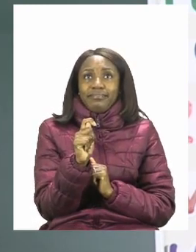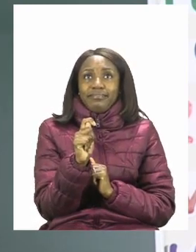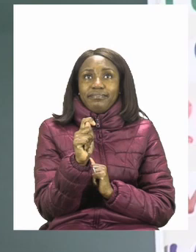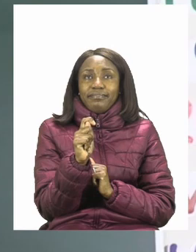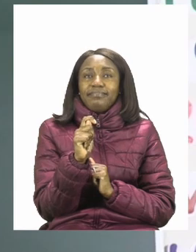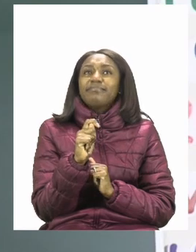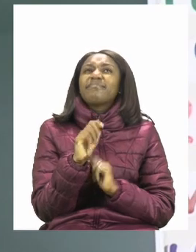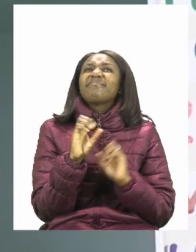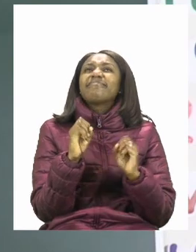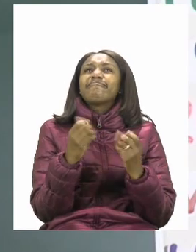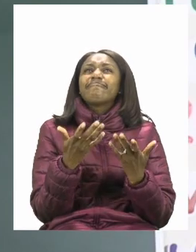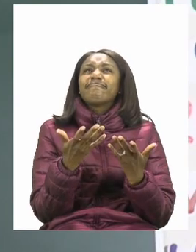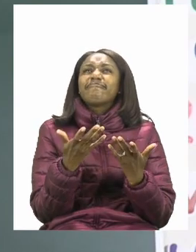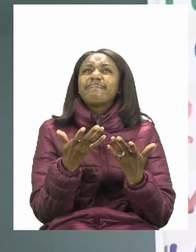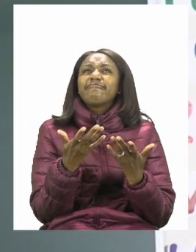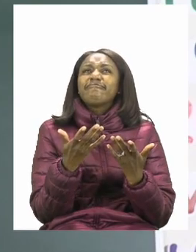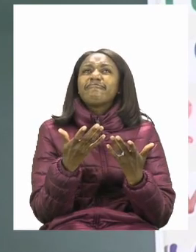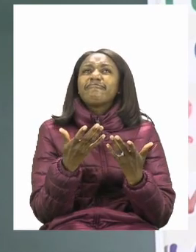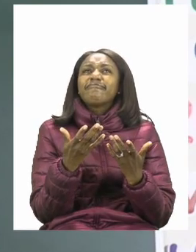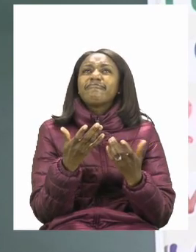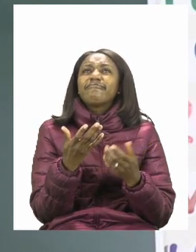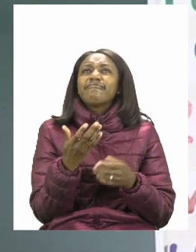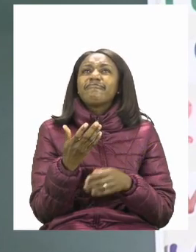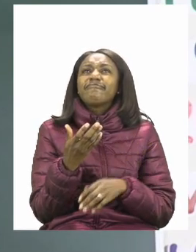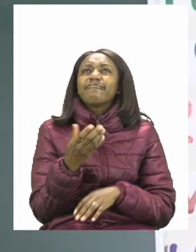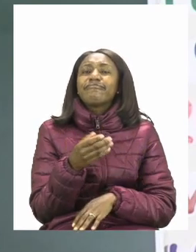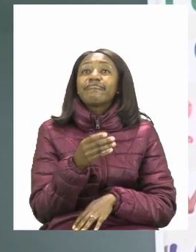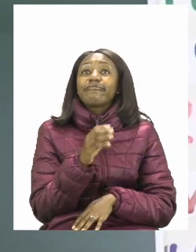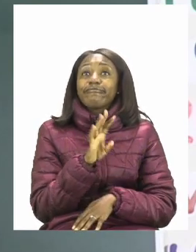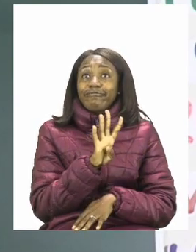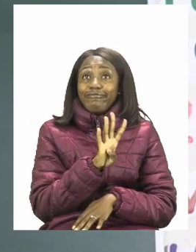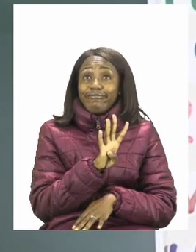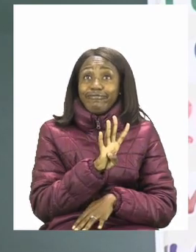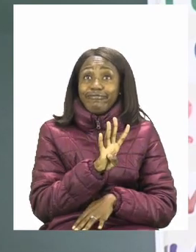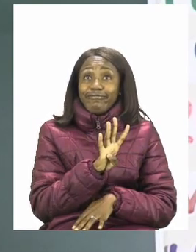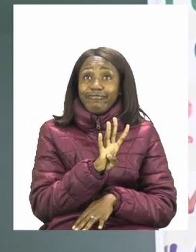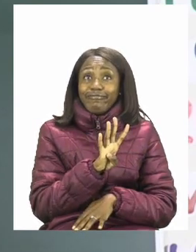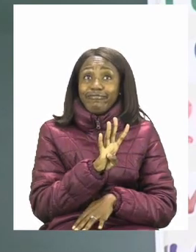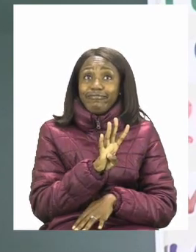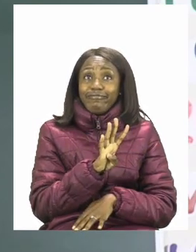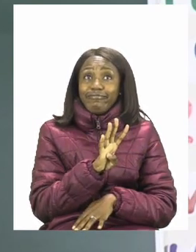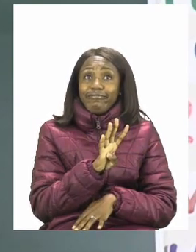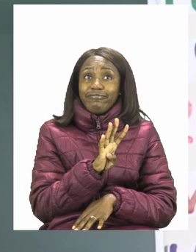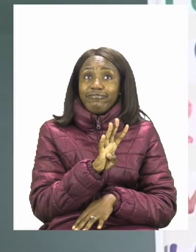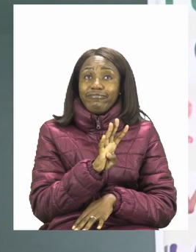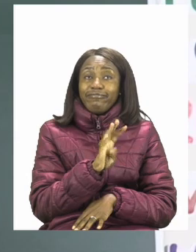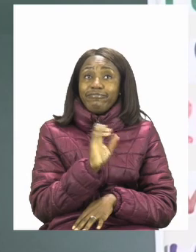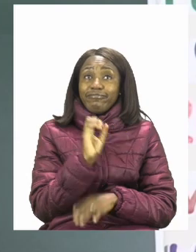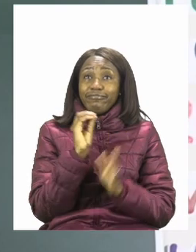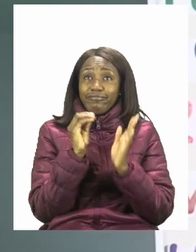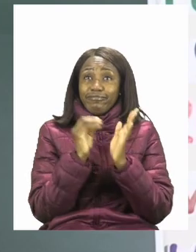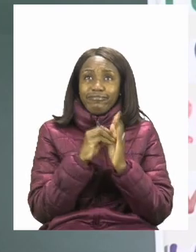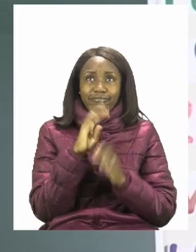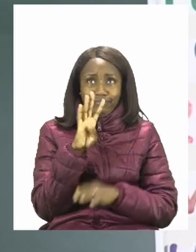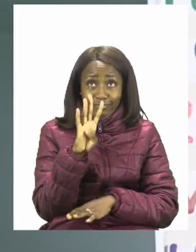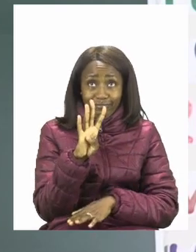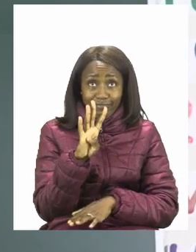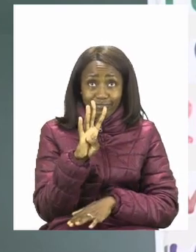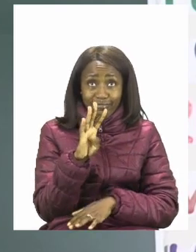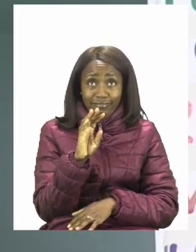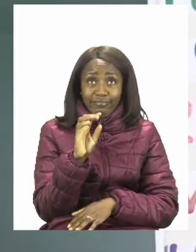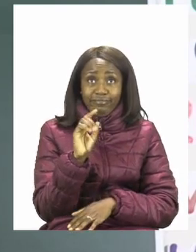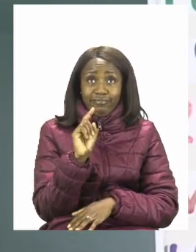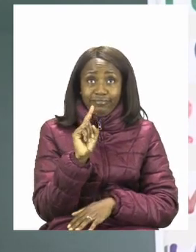How much do we have? We have the number 4, which means we have to put in